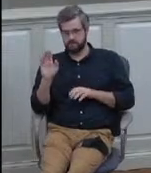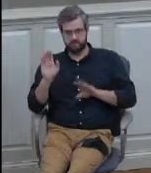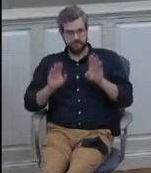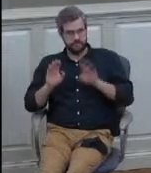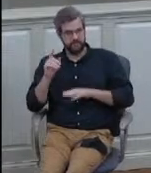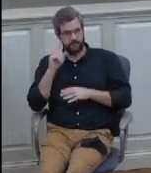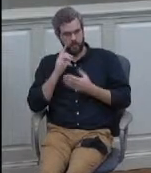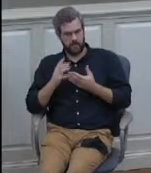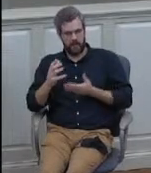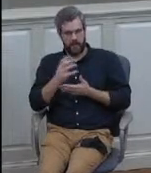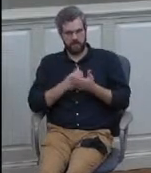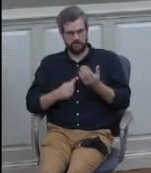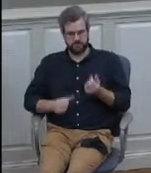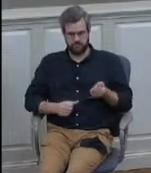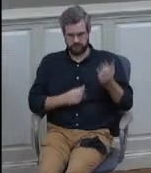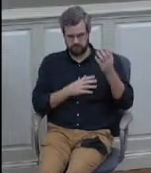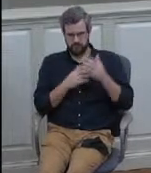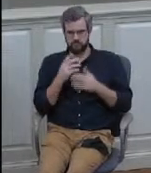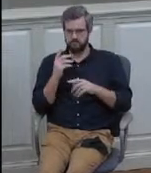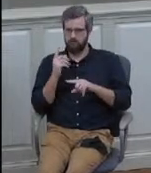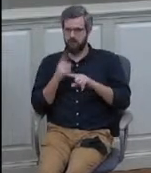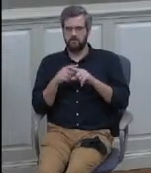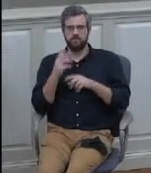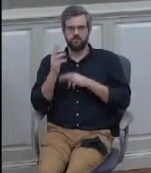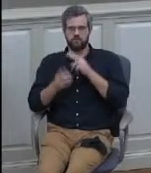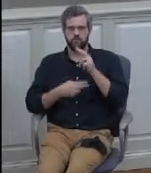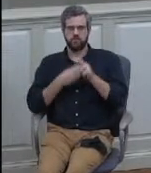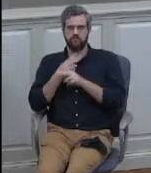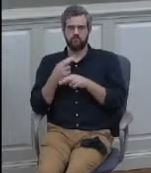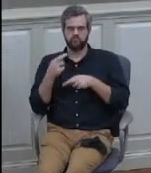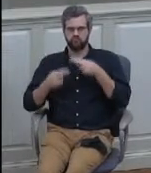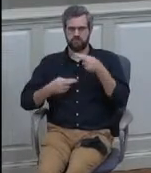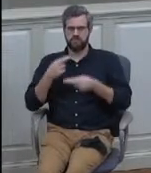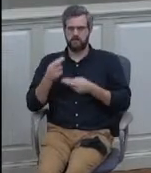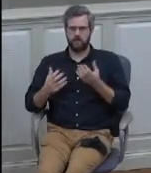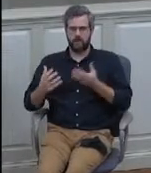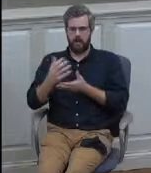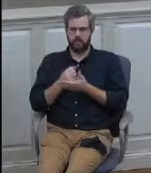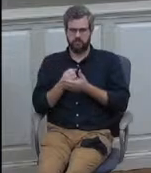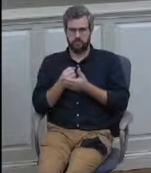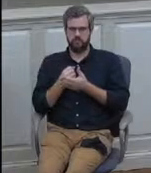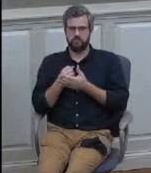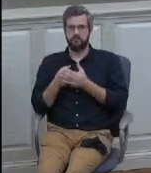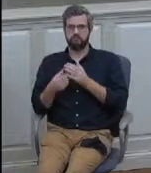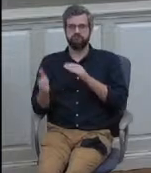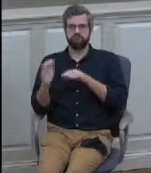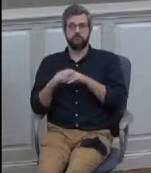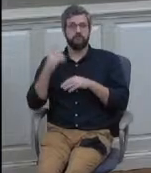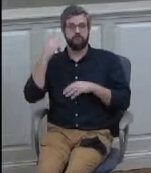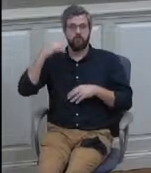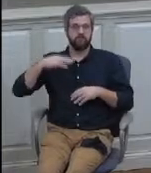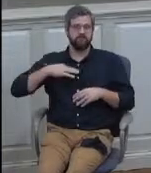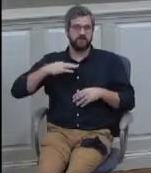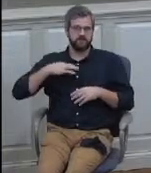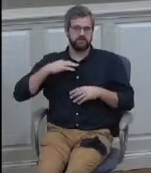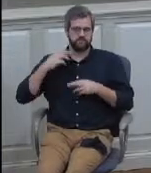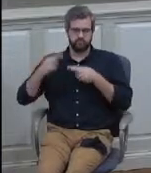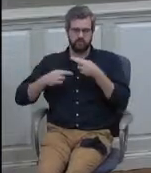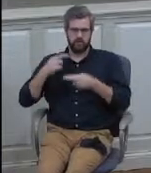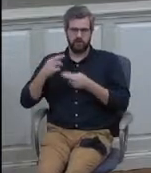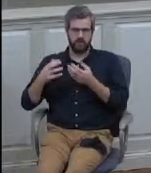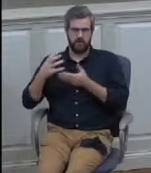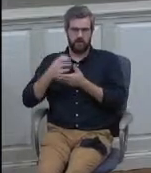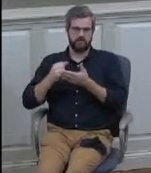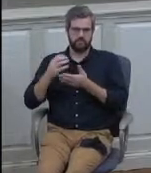disposal with add alternates for universal recycling collection, and then another add alternate for voluntary recycling collection, and